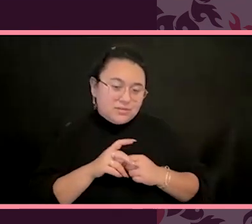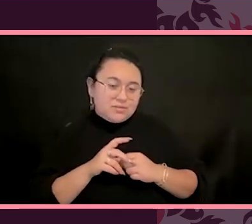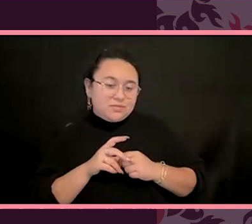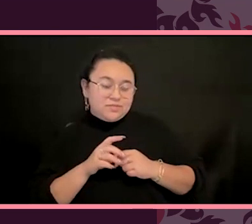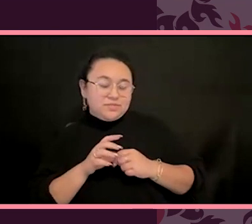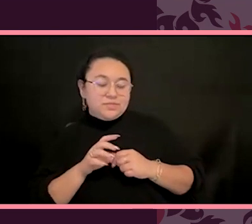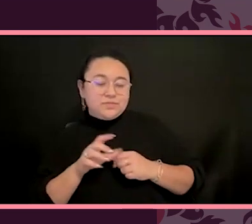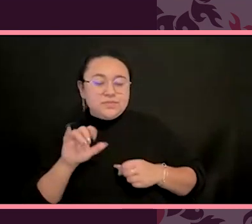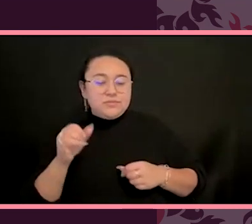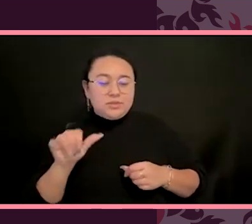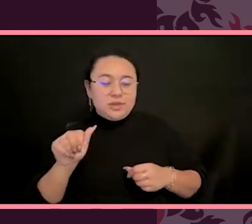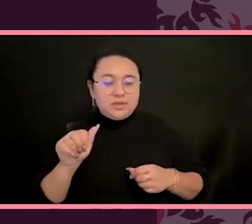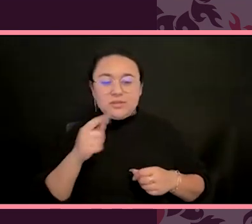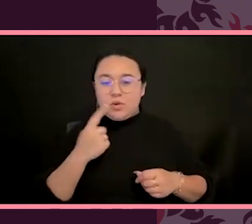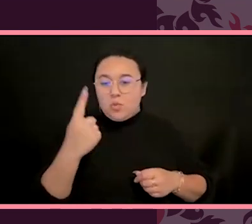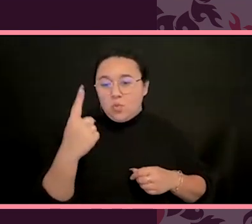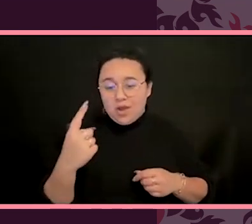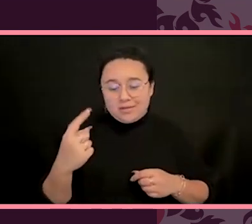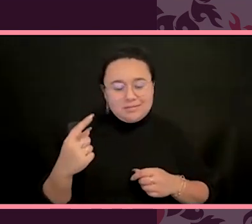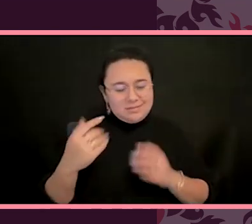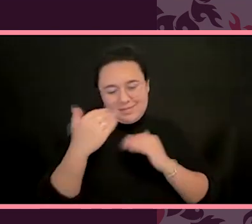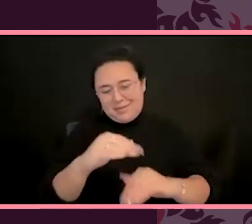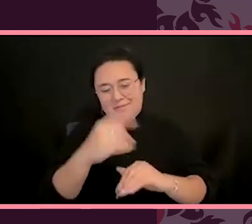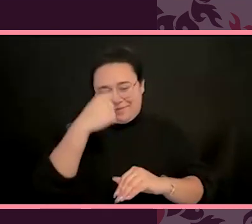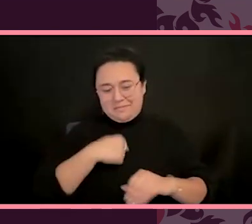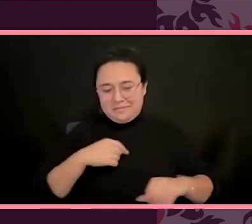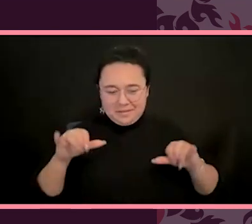One might be too limiting for me.